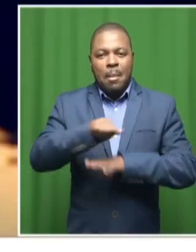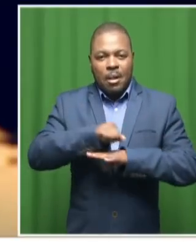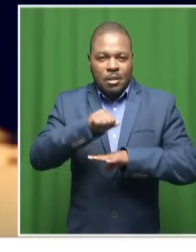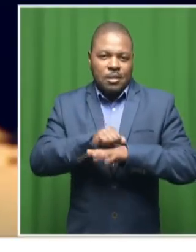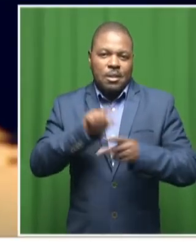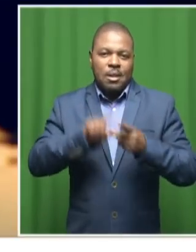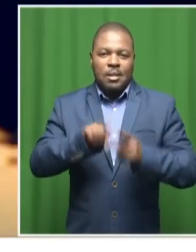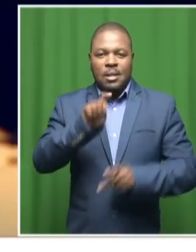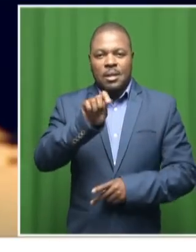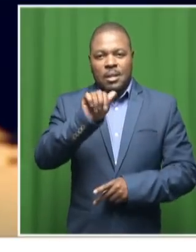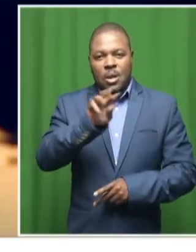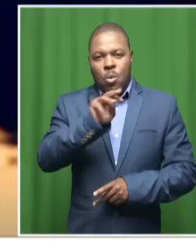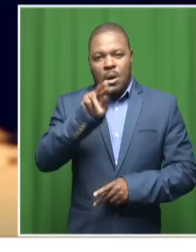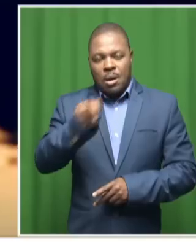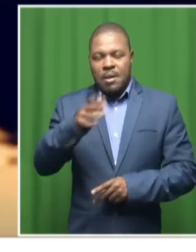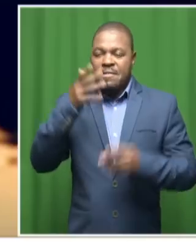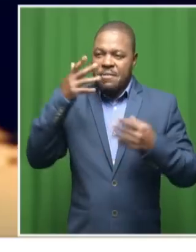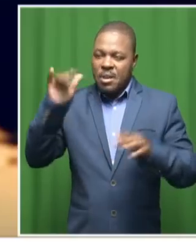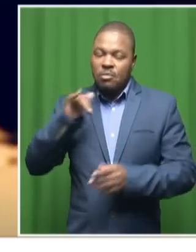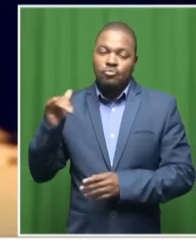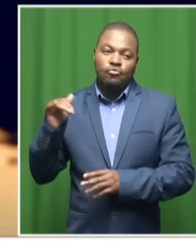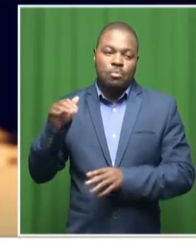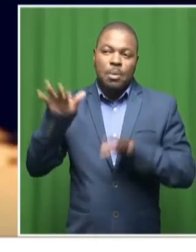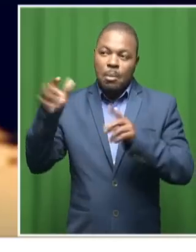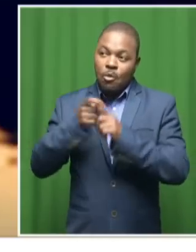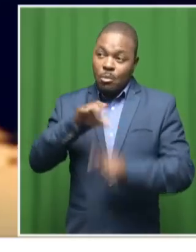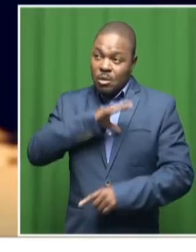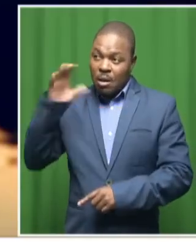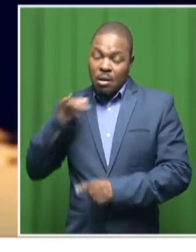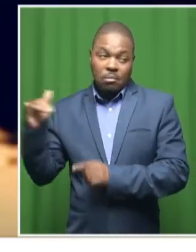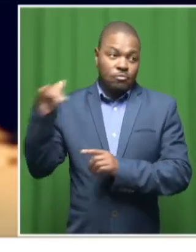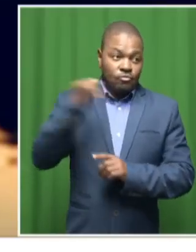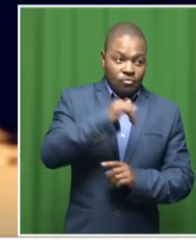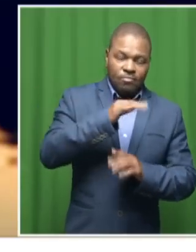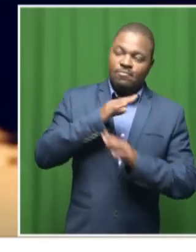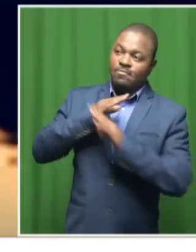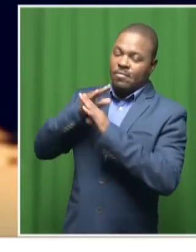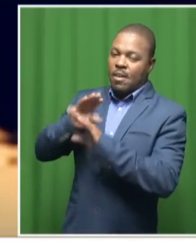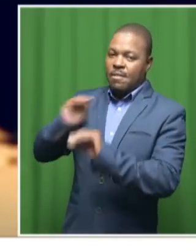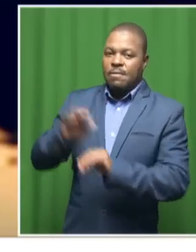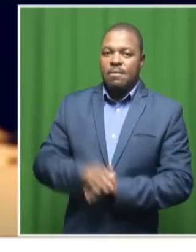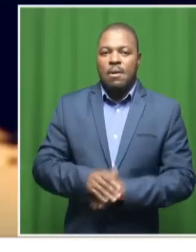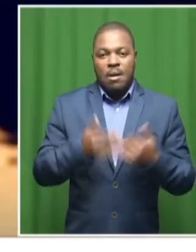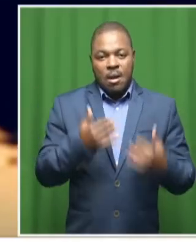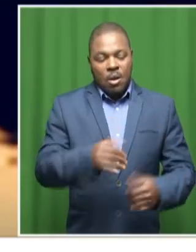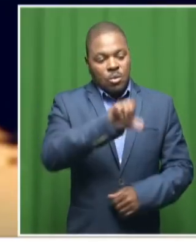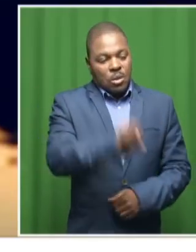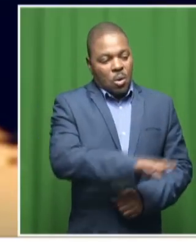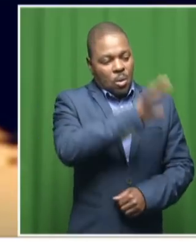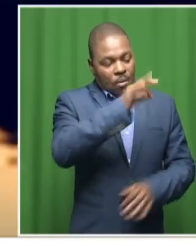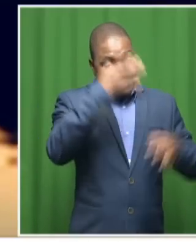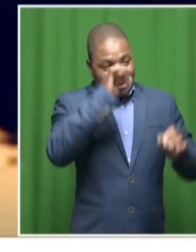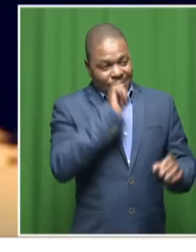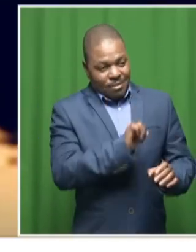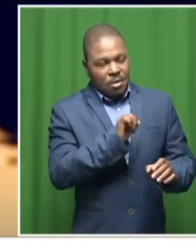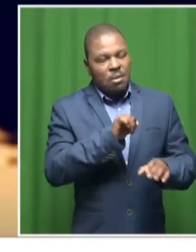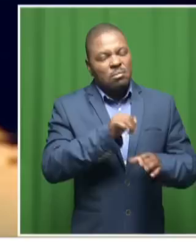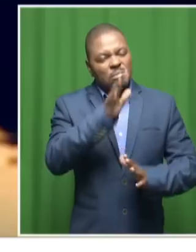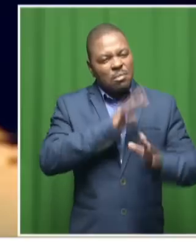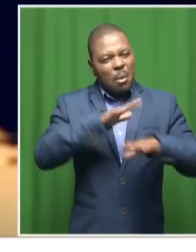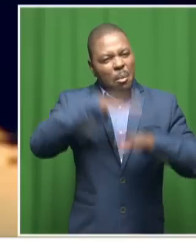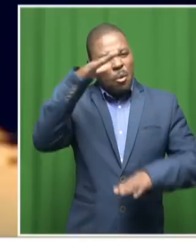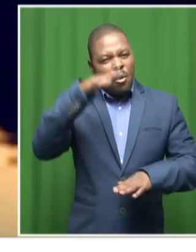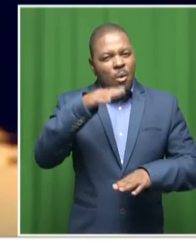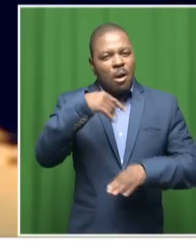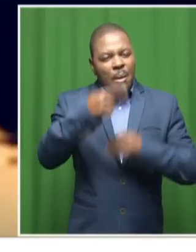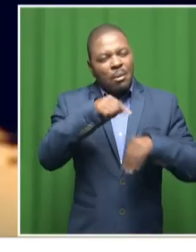Taiwan have all imposed travel restrictions on travellers from China. To help us unpack the South African government's stance on these latest developments, we are